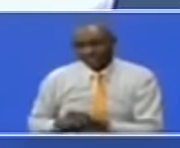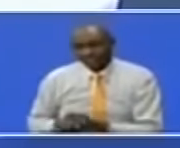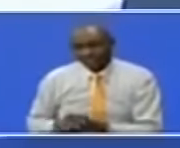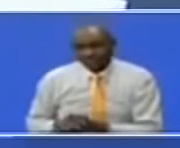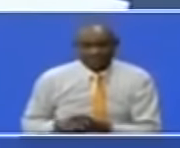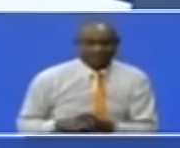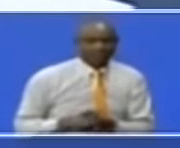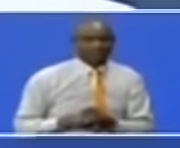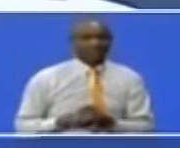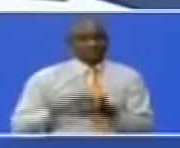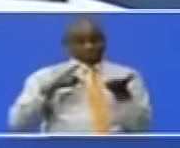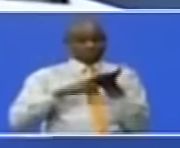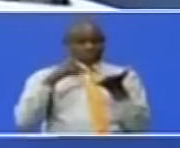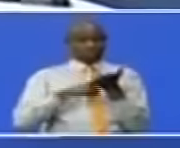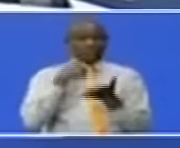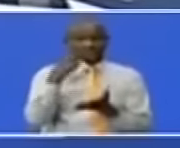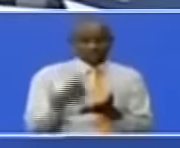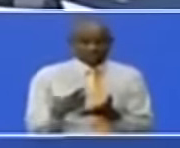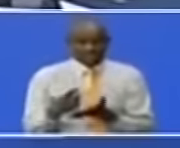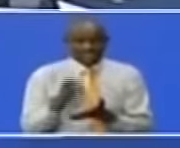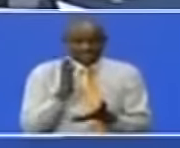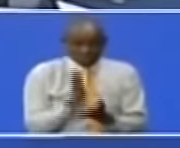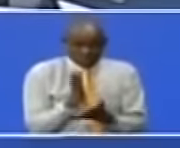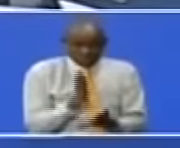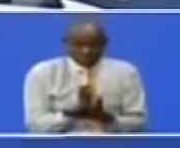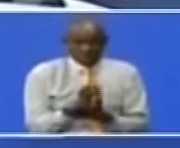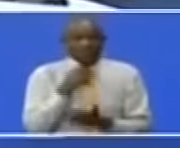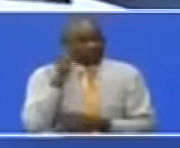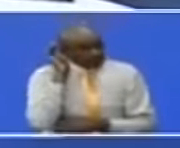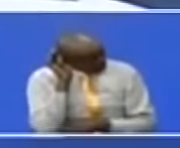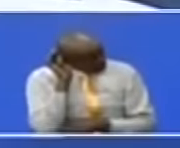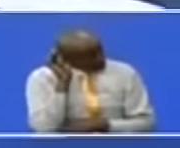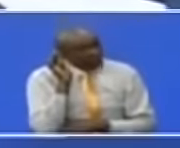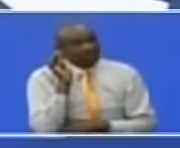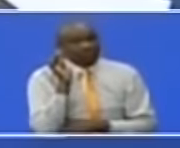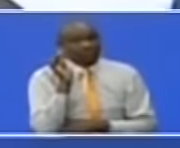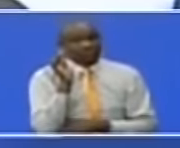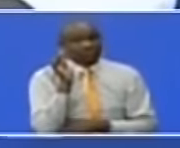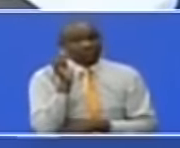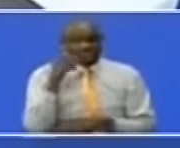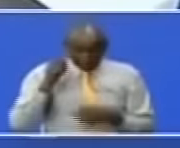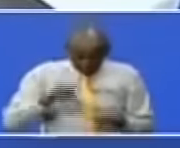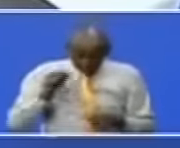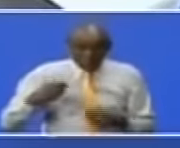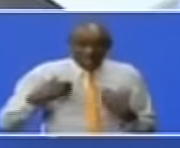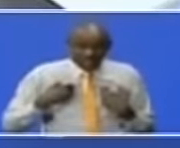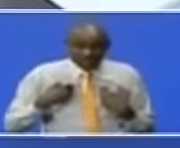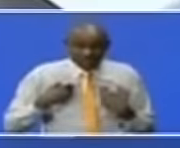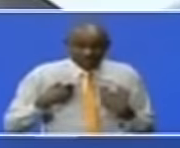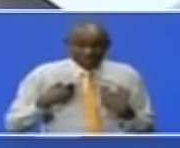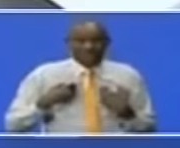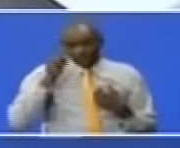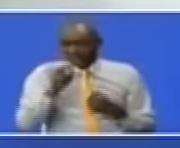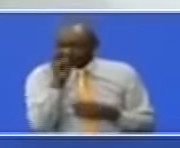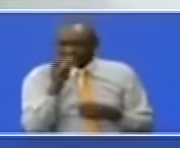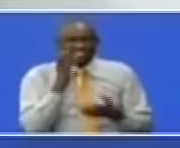Yes, I mean, of course, we're waiting to hear how concrete any accusations which are being compiled actually are, whether they can be